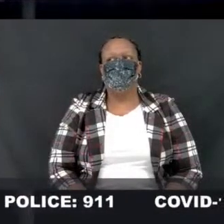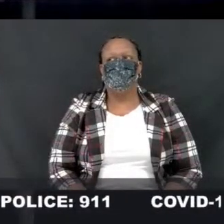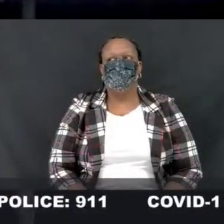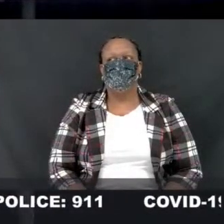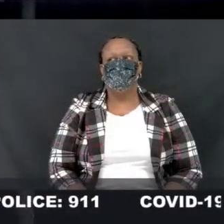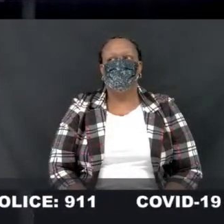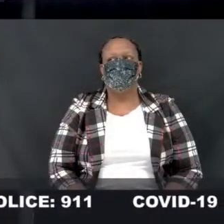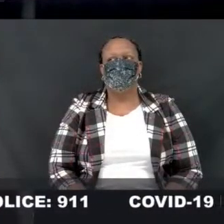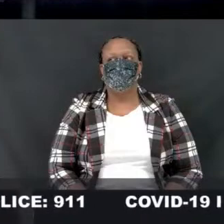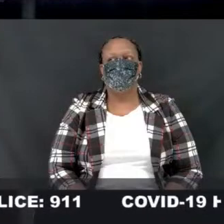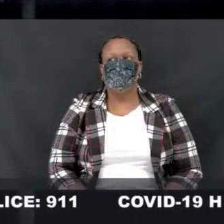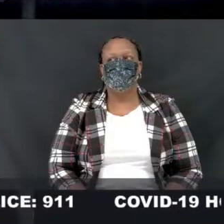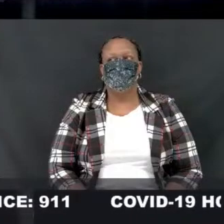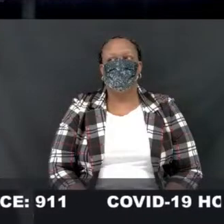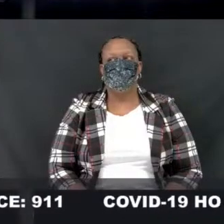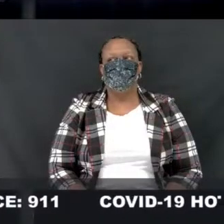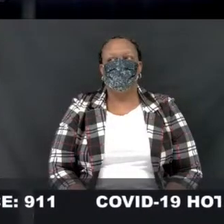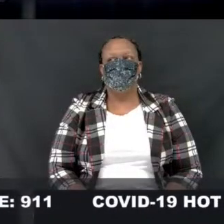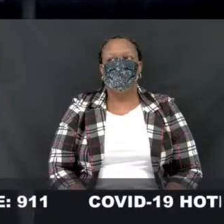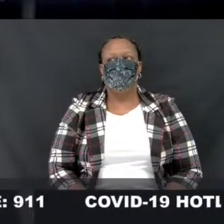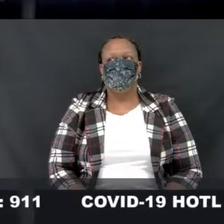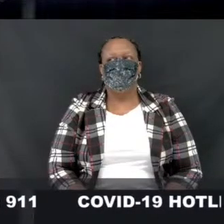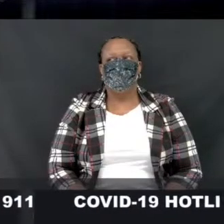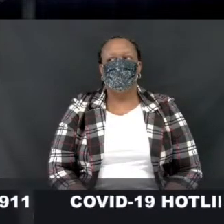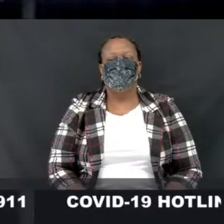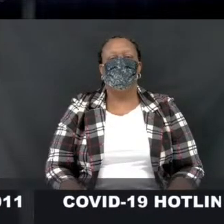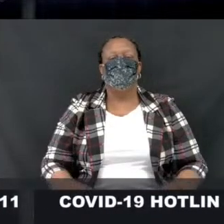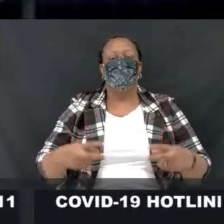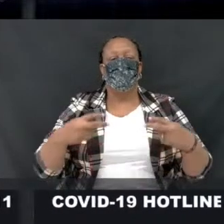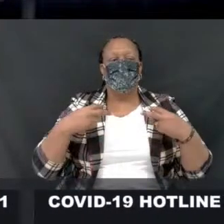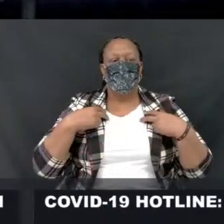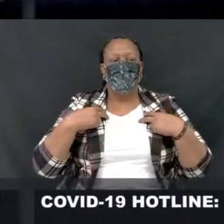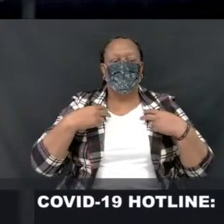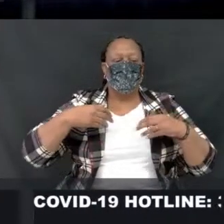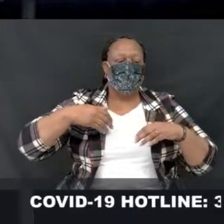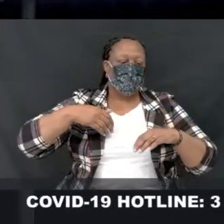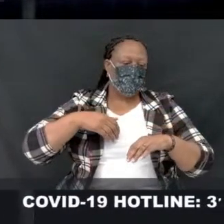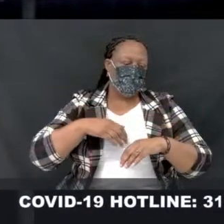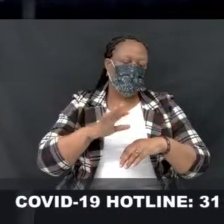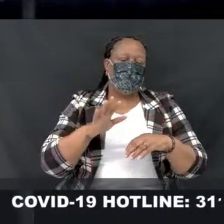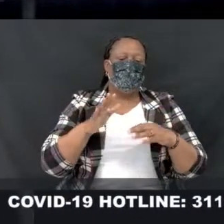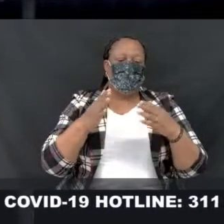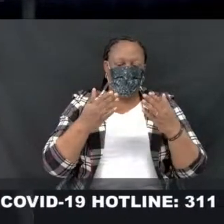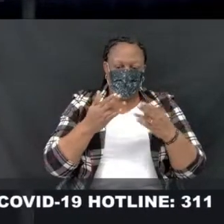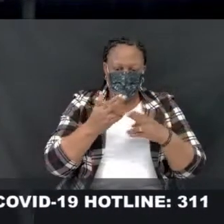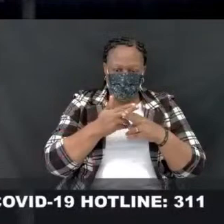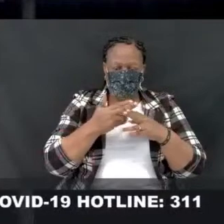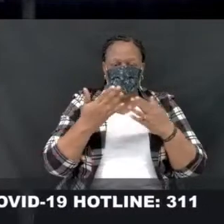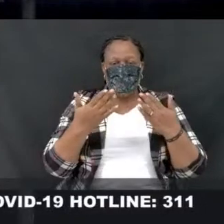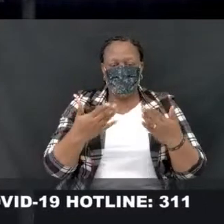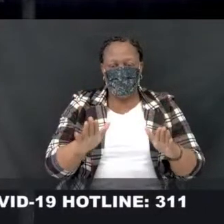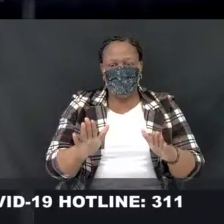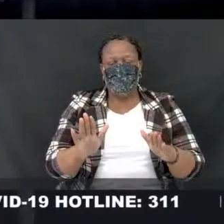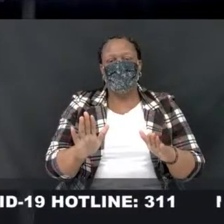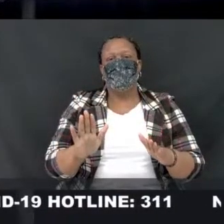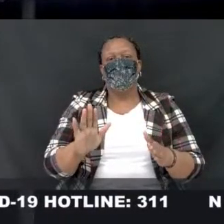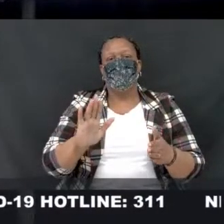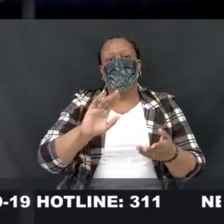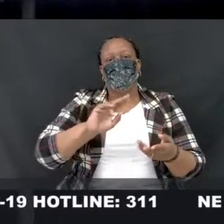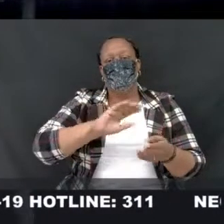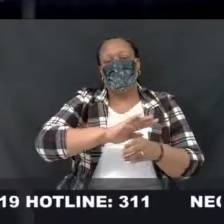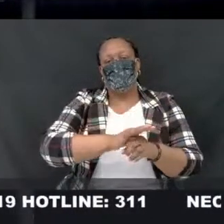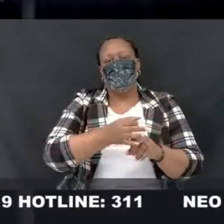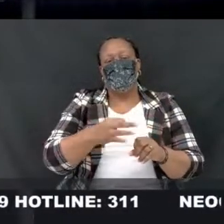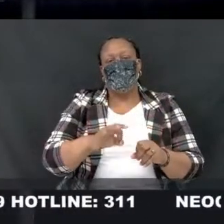Thank you very much. We have passed the surge in COVID-19 cases we experienced in the